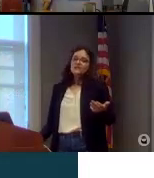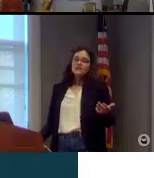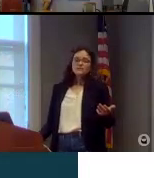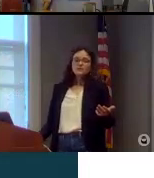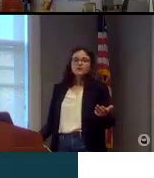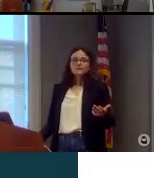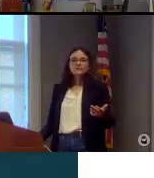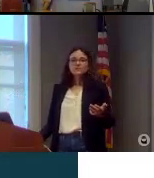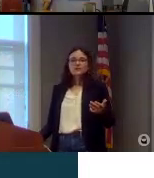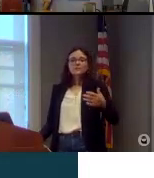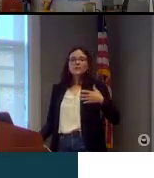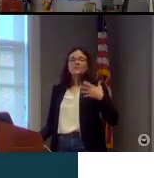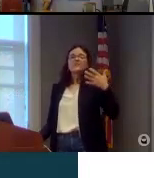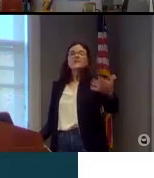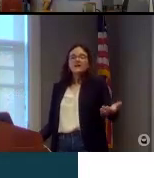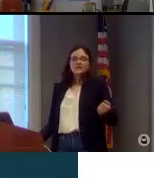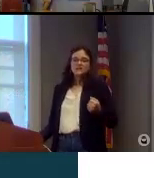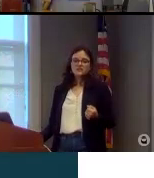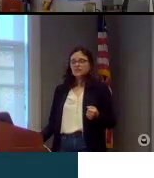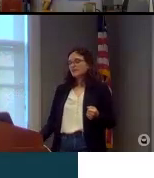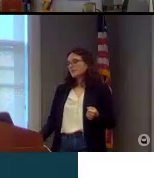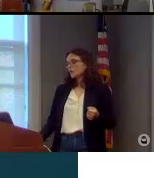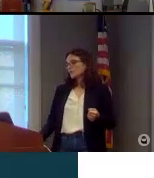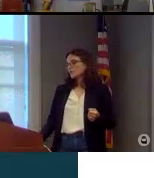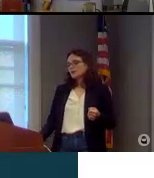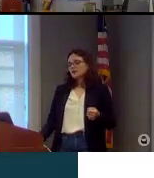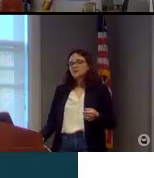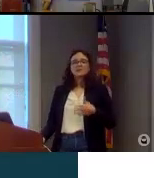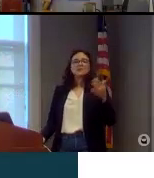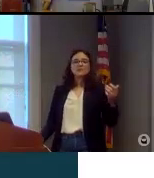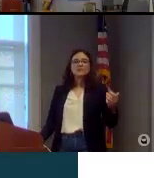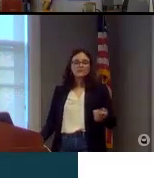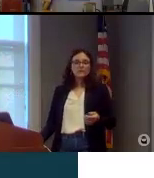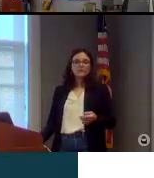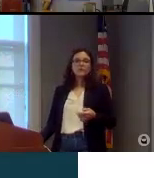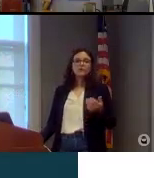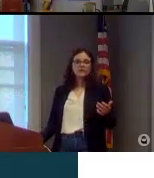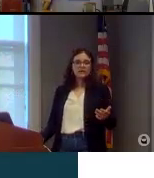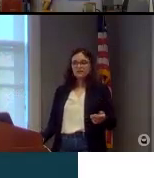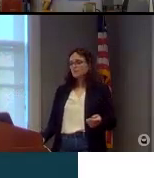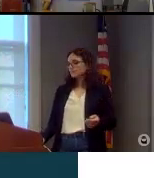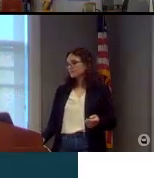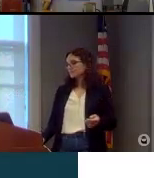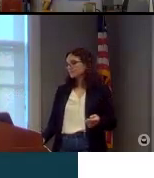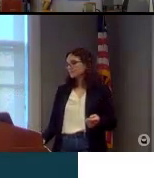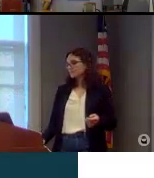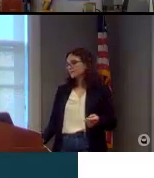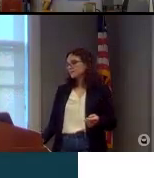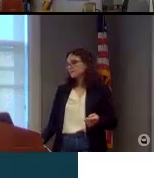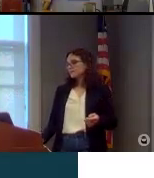ISIS's, that's a pretty effective way of promoting their ideology over this other historical legacy.